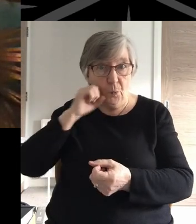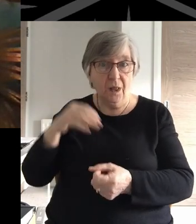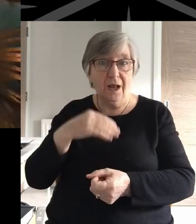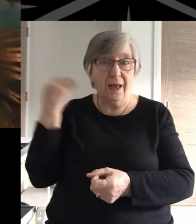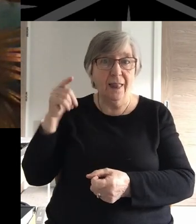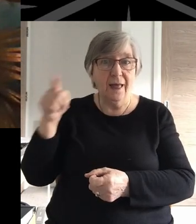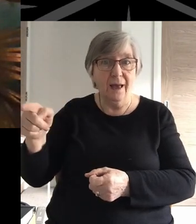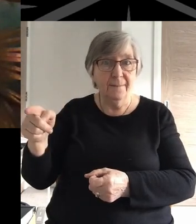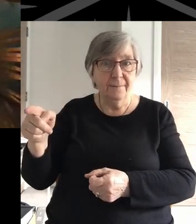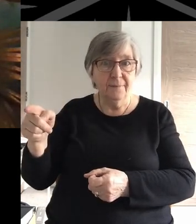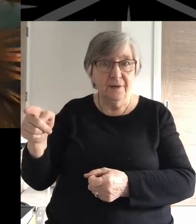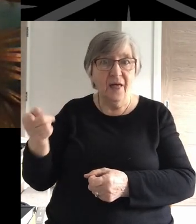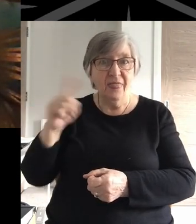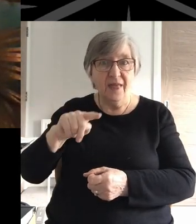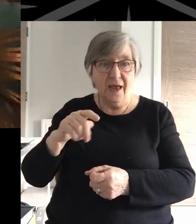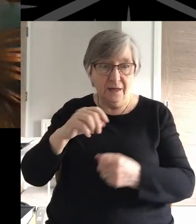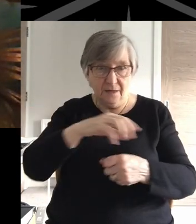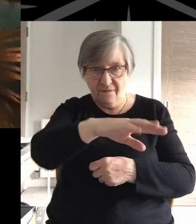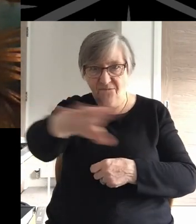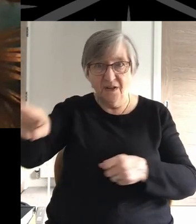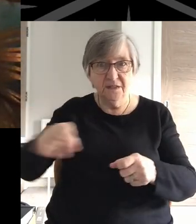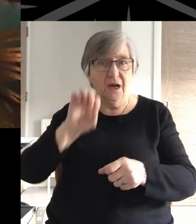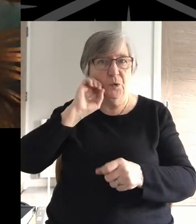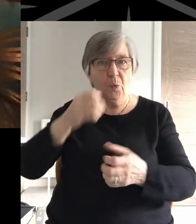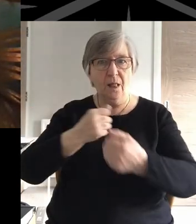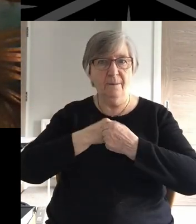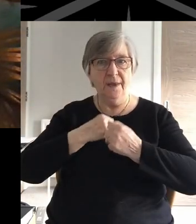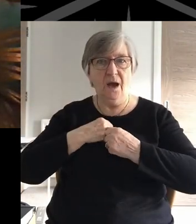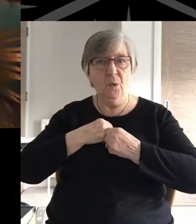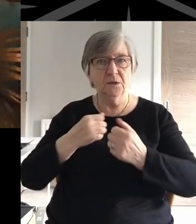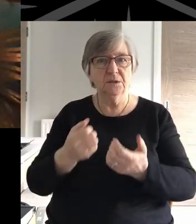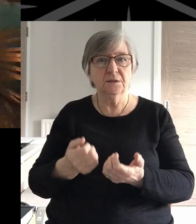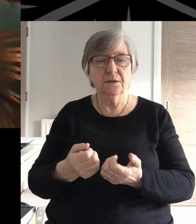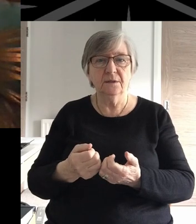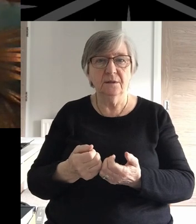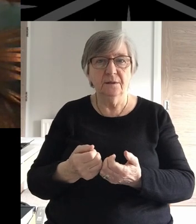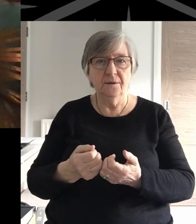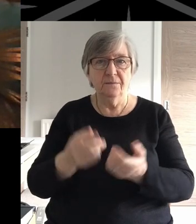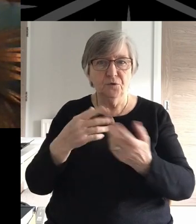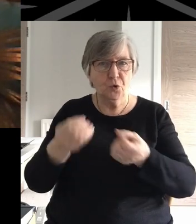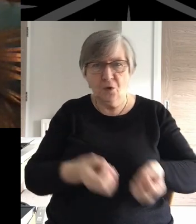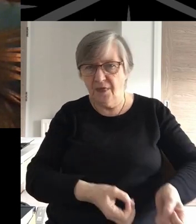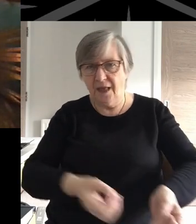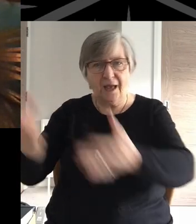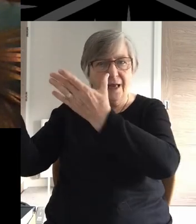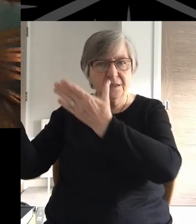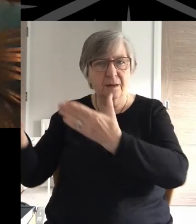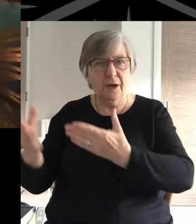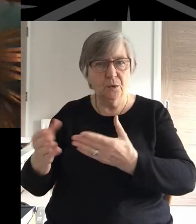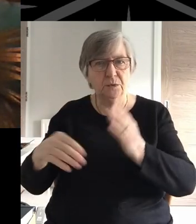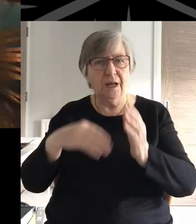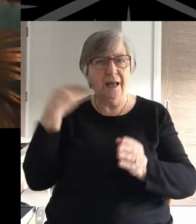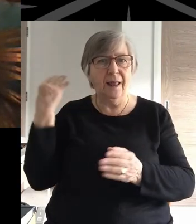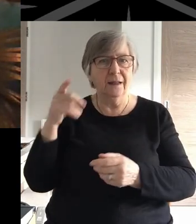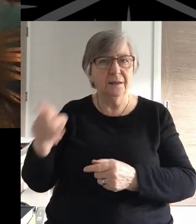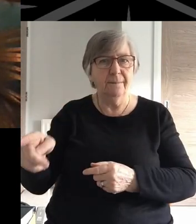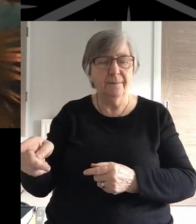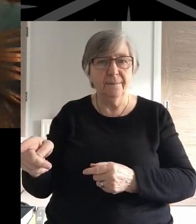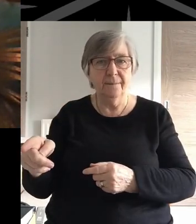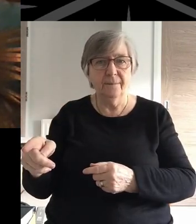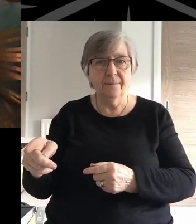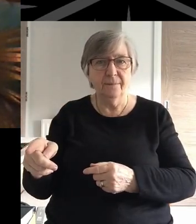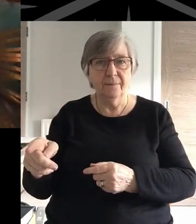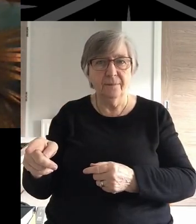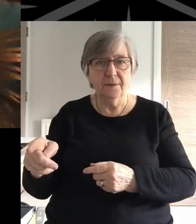us kill him, that the inheritance might be ours.' So they cast him out of the vineyard and killed